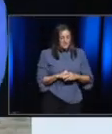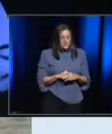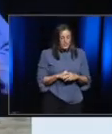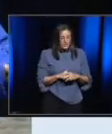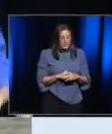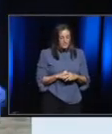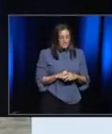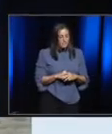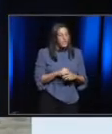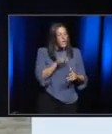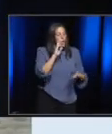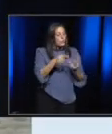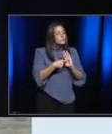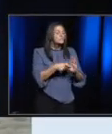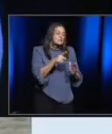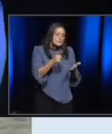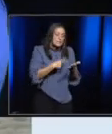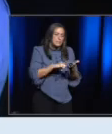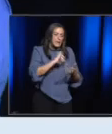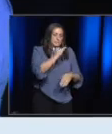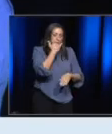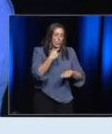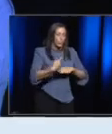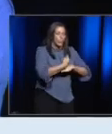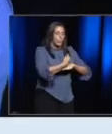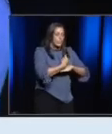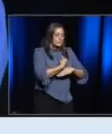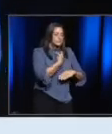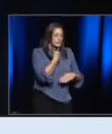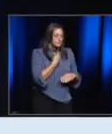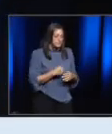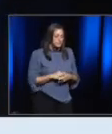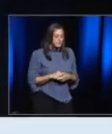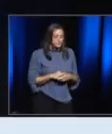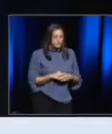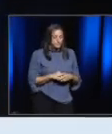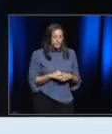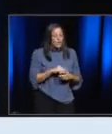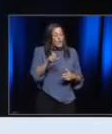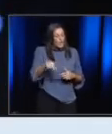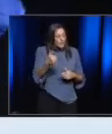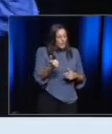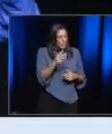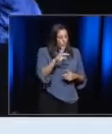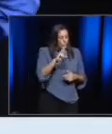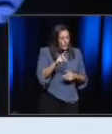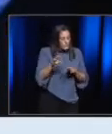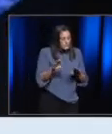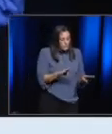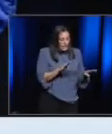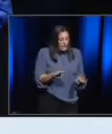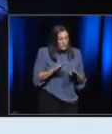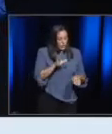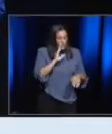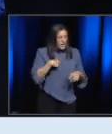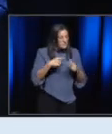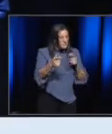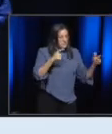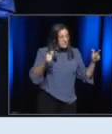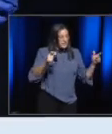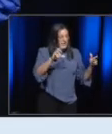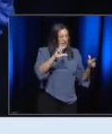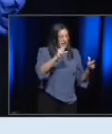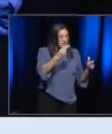And it's just to show you they do beach sometimes. Another wild behavior is they'll come up out of the water with these big shells on their